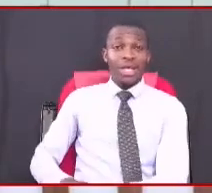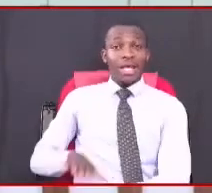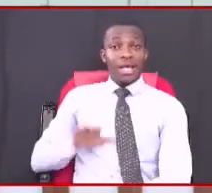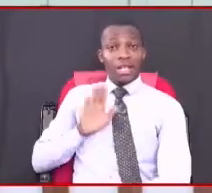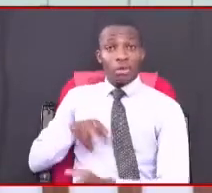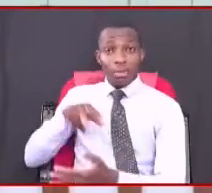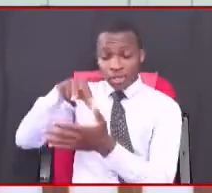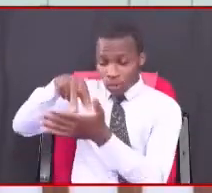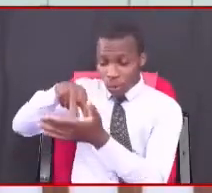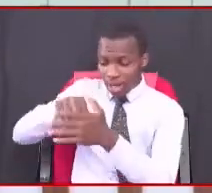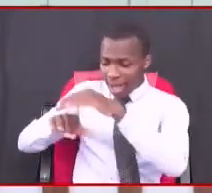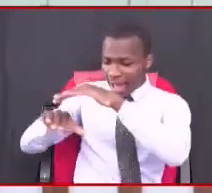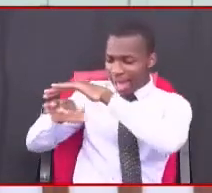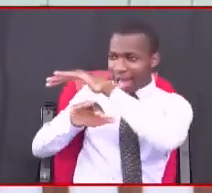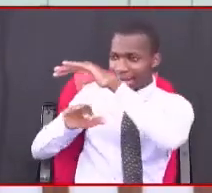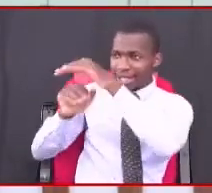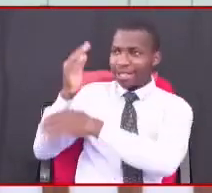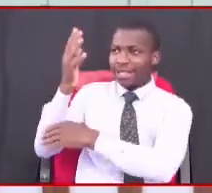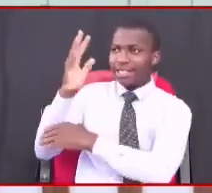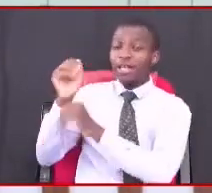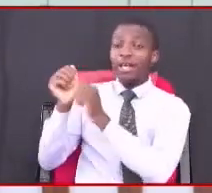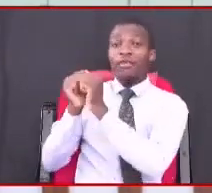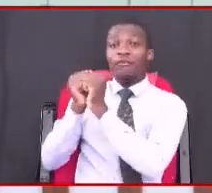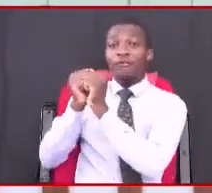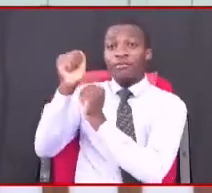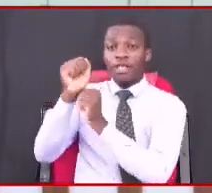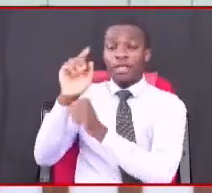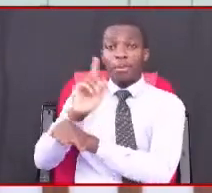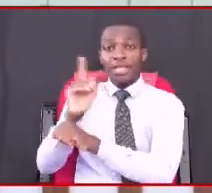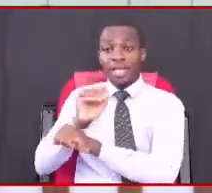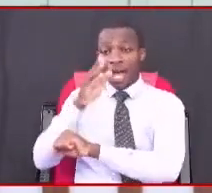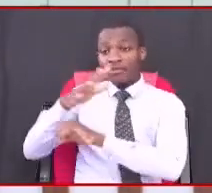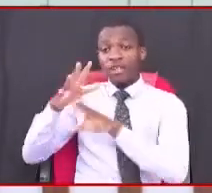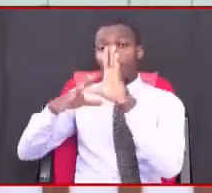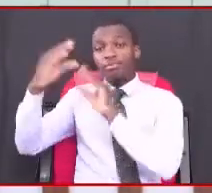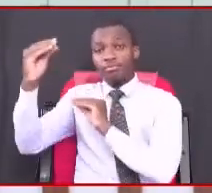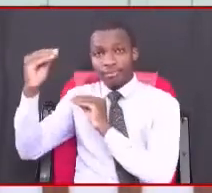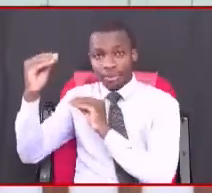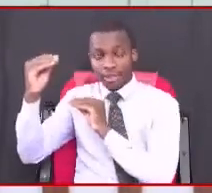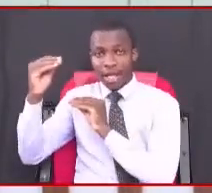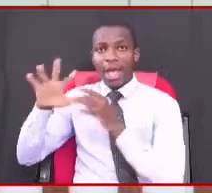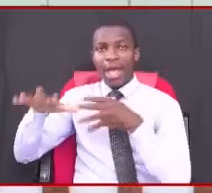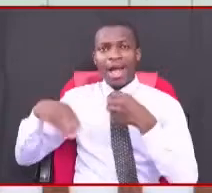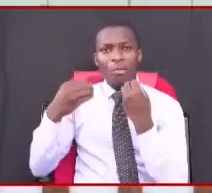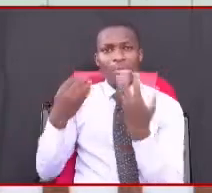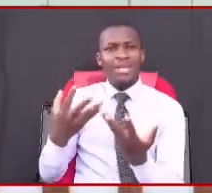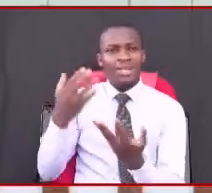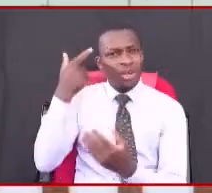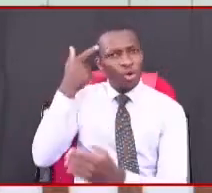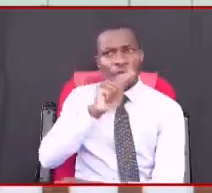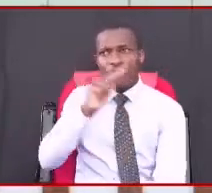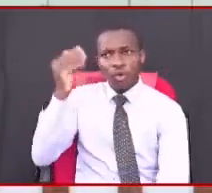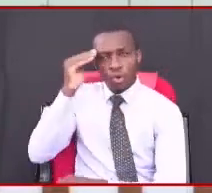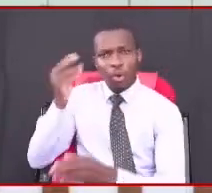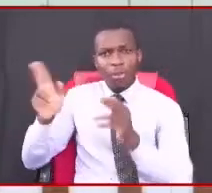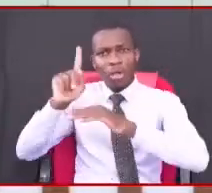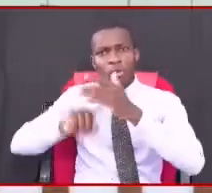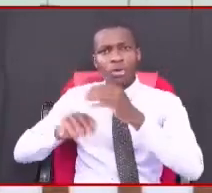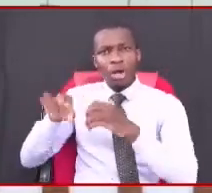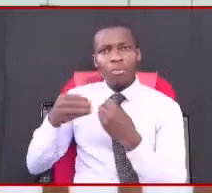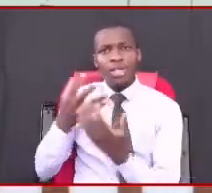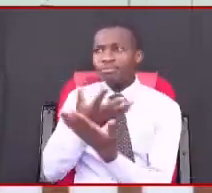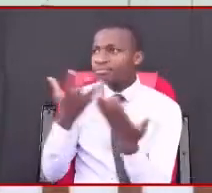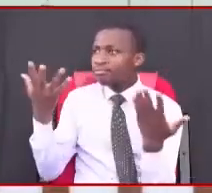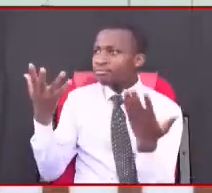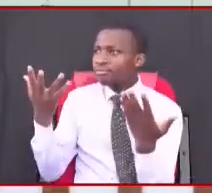tree. 15 minutes after we left this compound, how many of you know what happened? Yes,